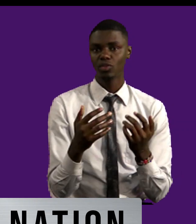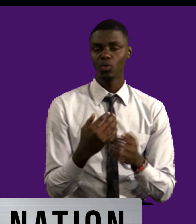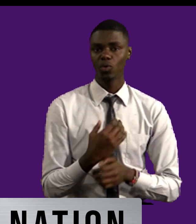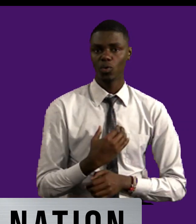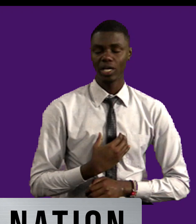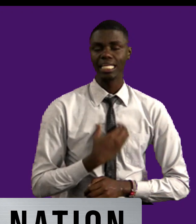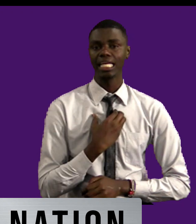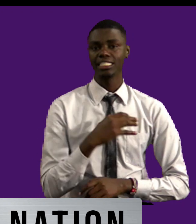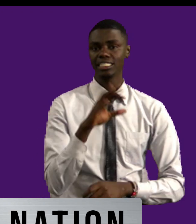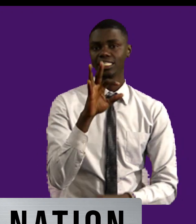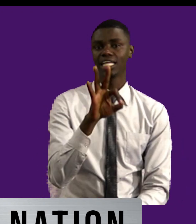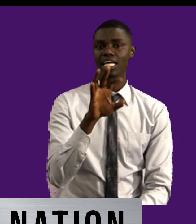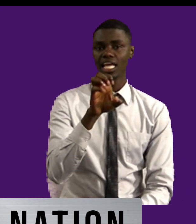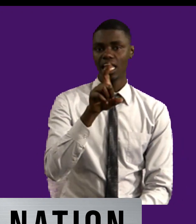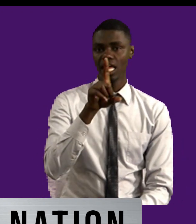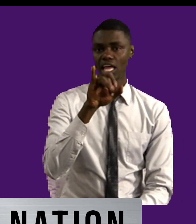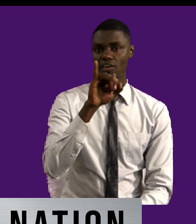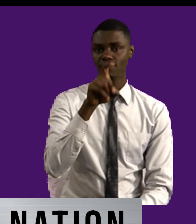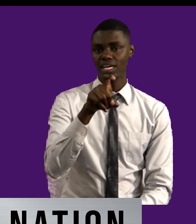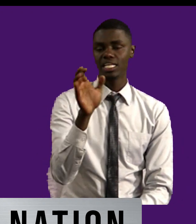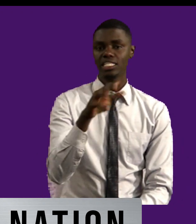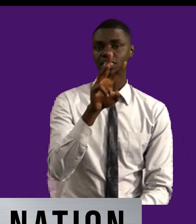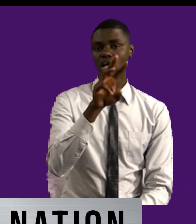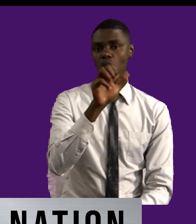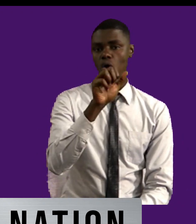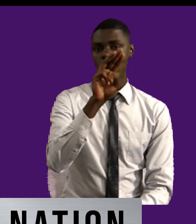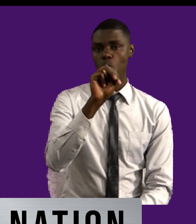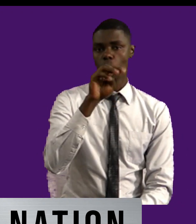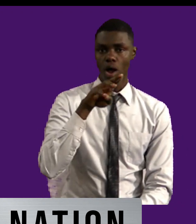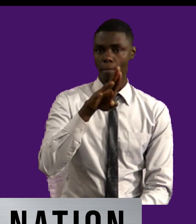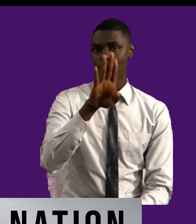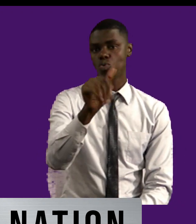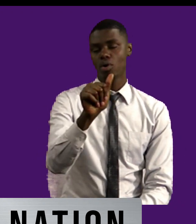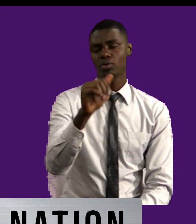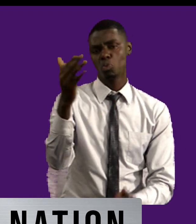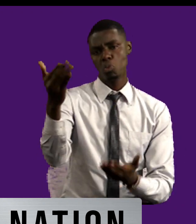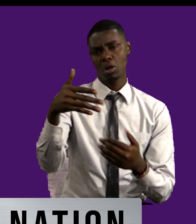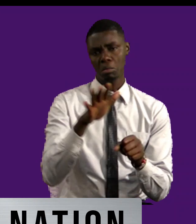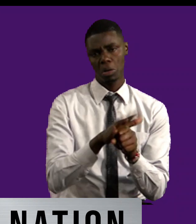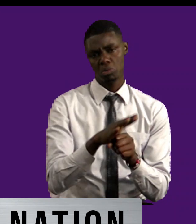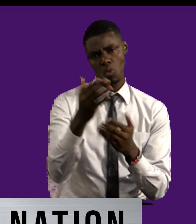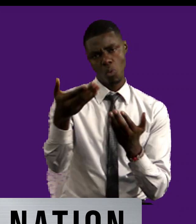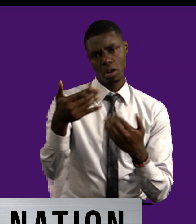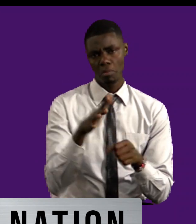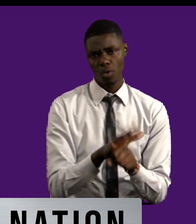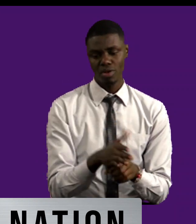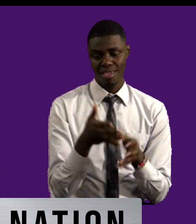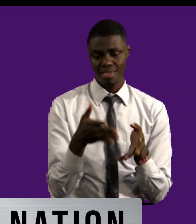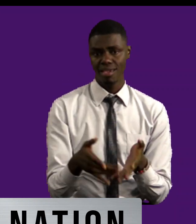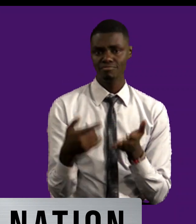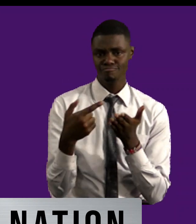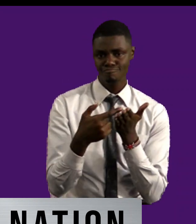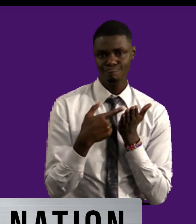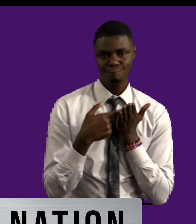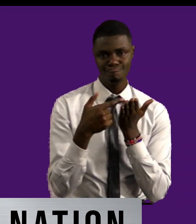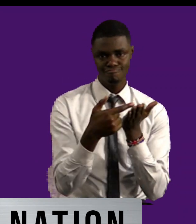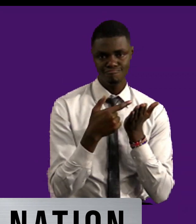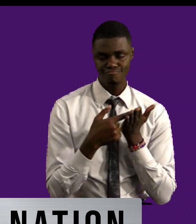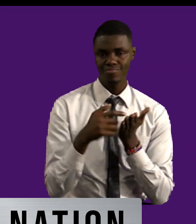FELIX WAMBUA. FELIX WAMBUA, by the way, karibu sana. Asante. Welcome. Hapa tunachapa